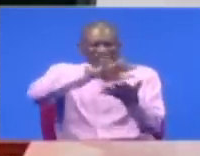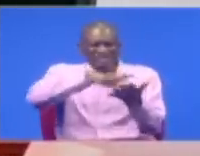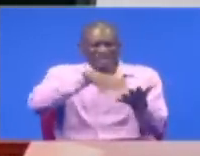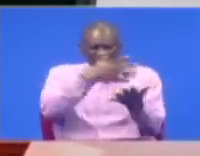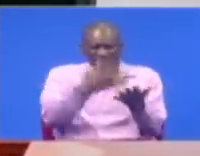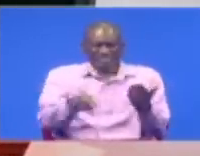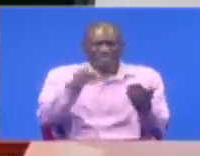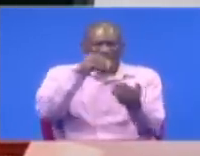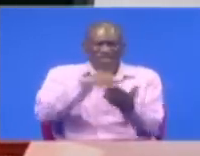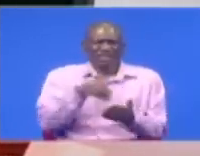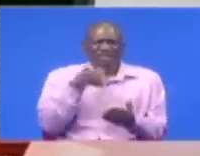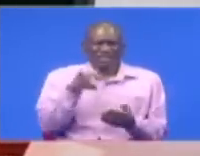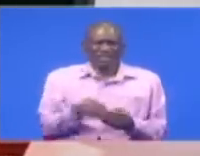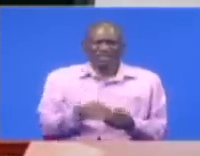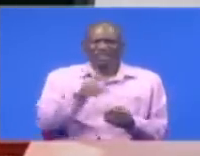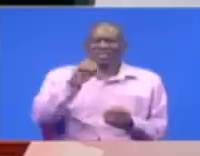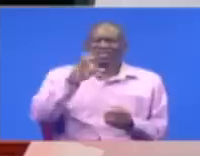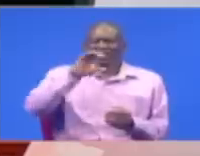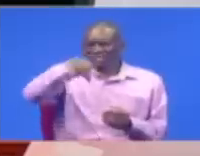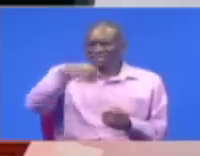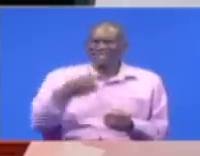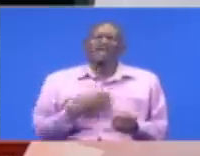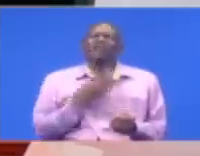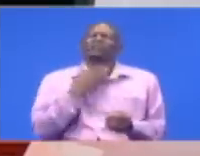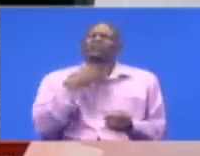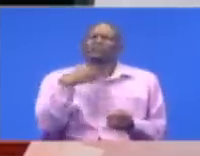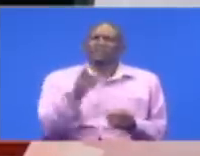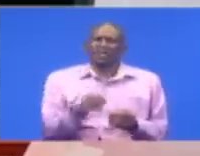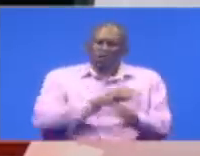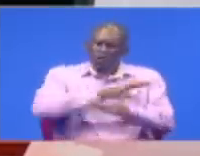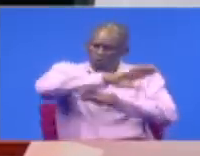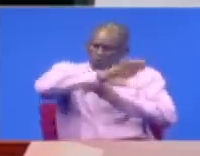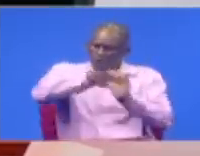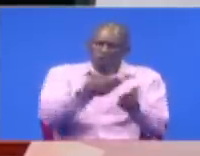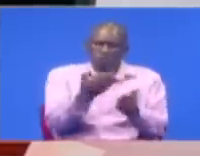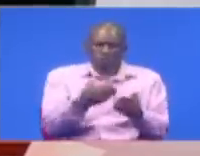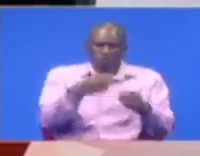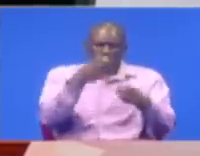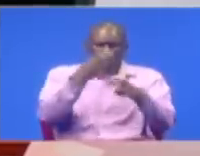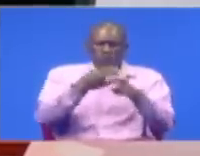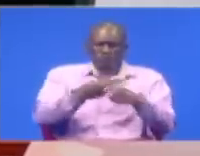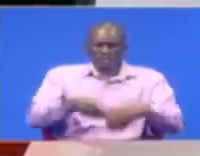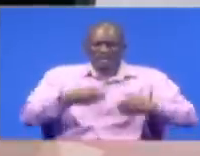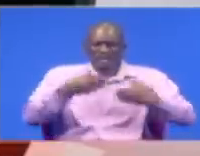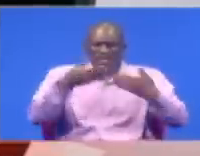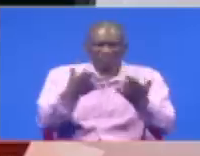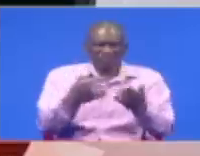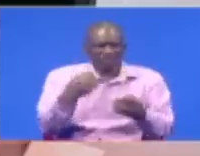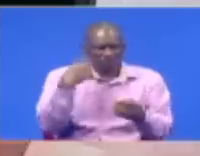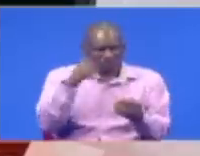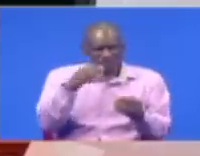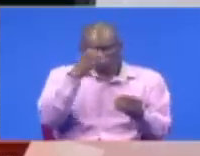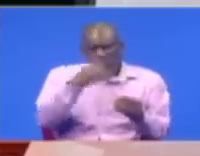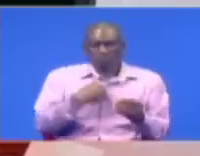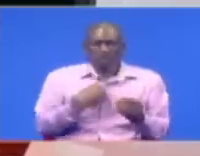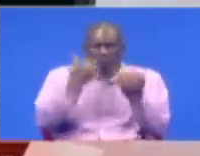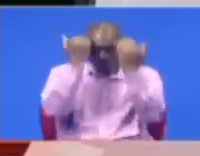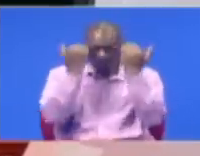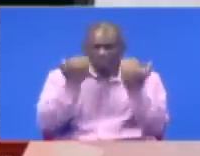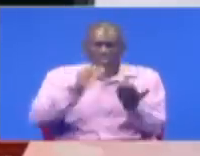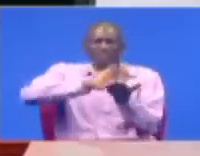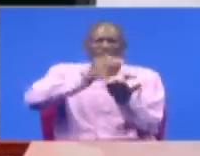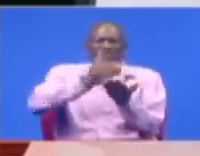here, DCJ, I would wish to say all those tools are provided for because there is a judiciary